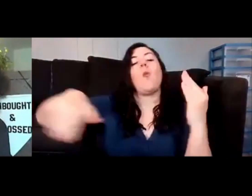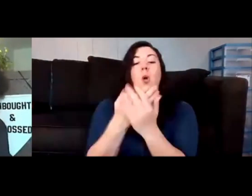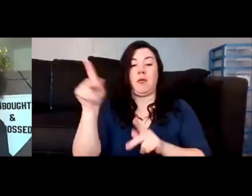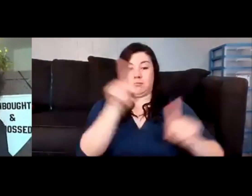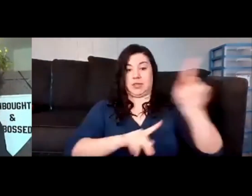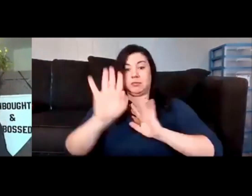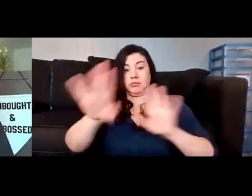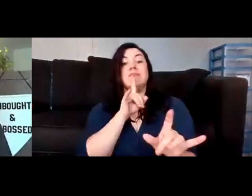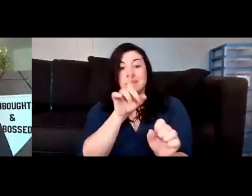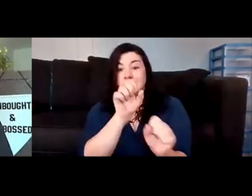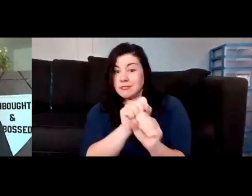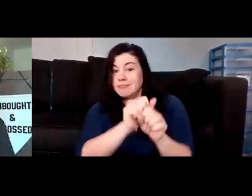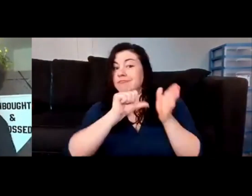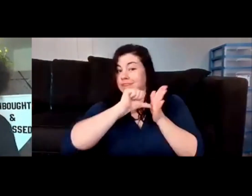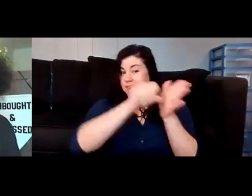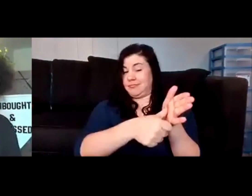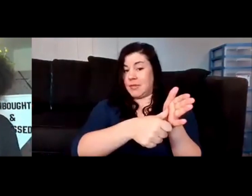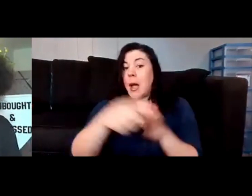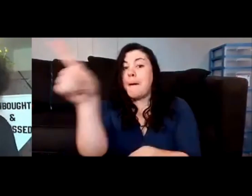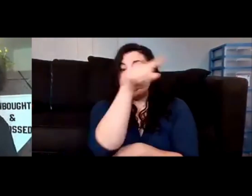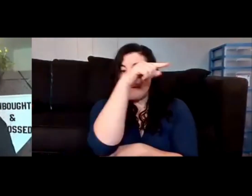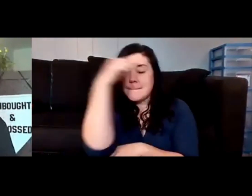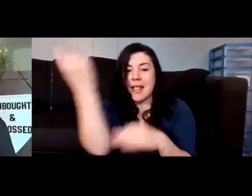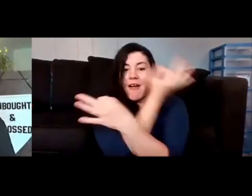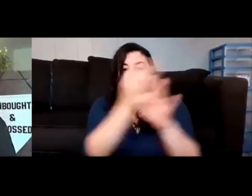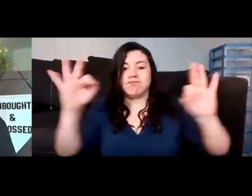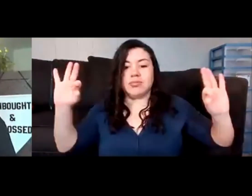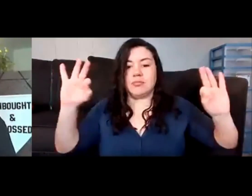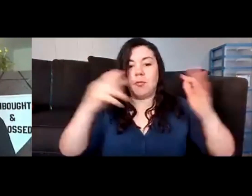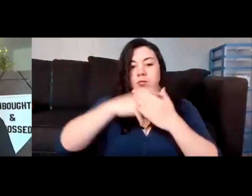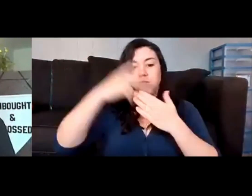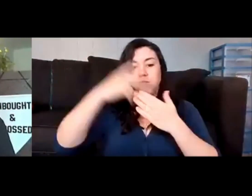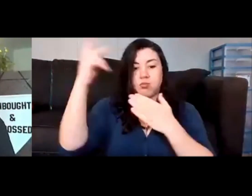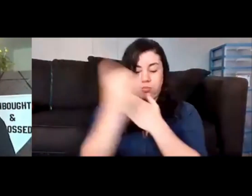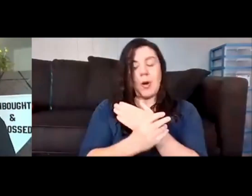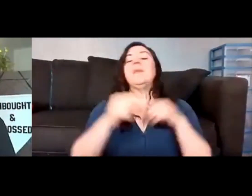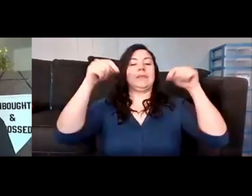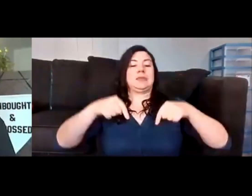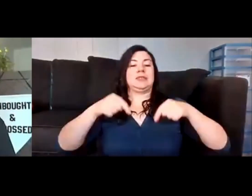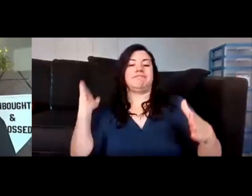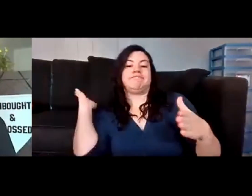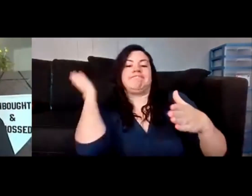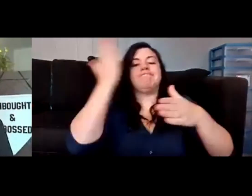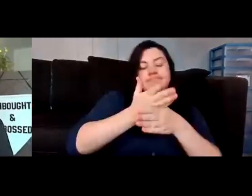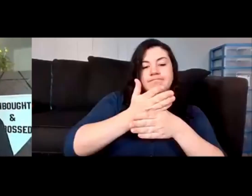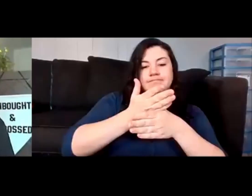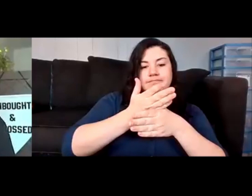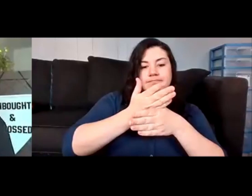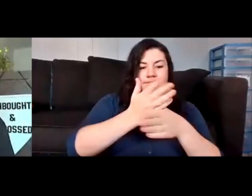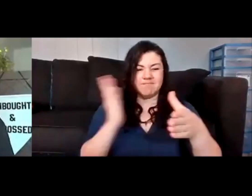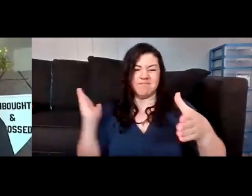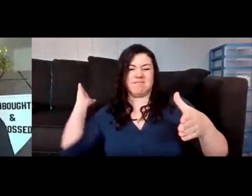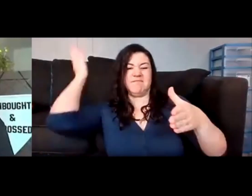Black Liberation Center program. It's an intervention. It's a rupture from the ongoing